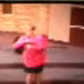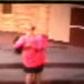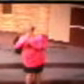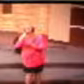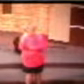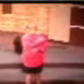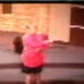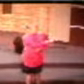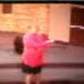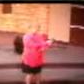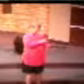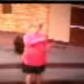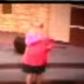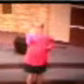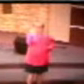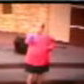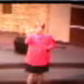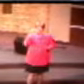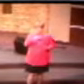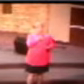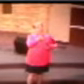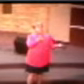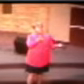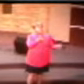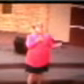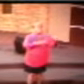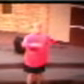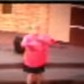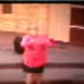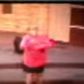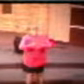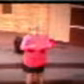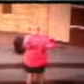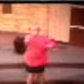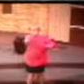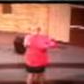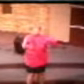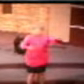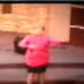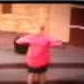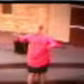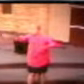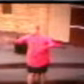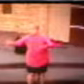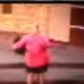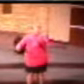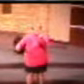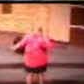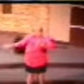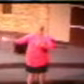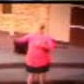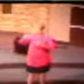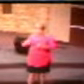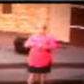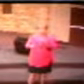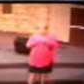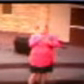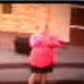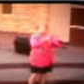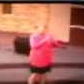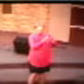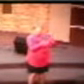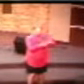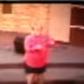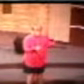And we said, and people came back and they started telling stories. They said, "We got to go again." And all of a sudden, nobody was